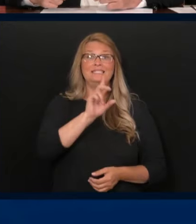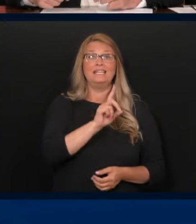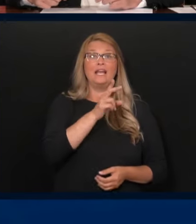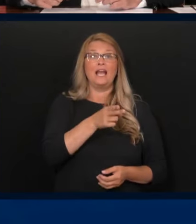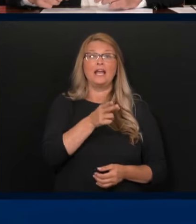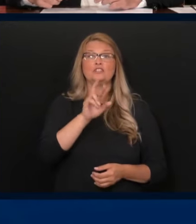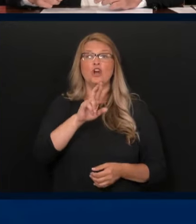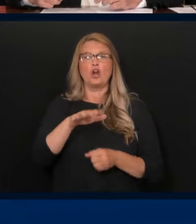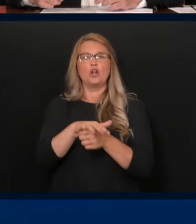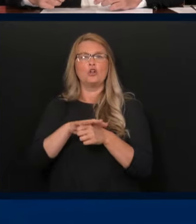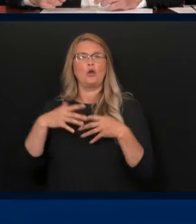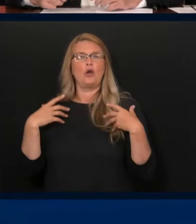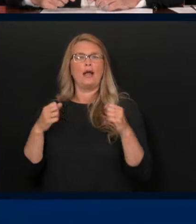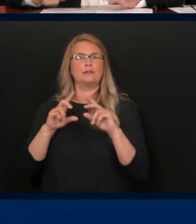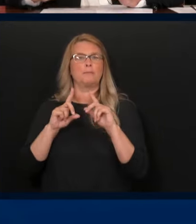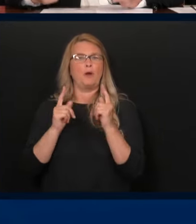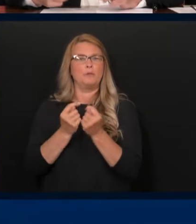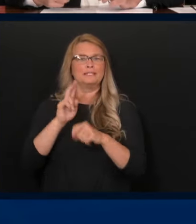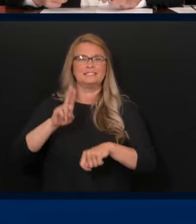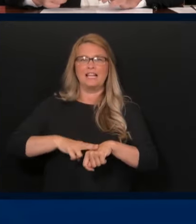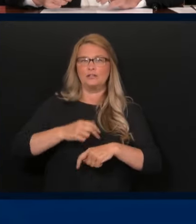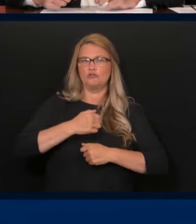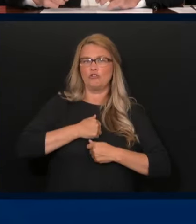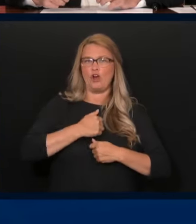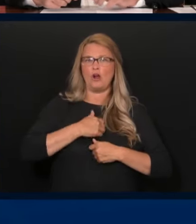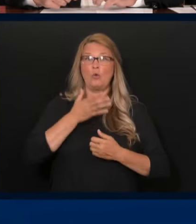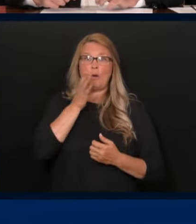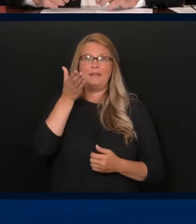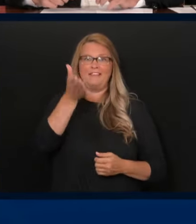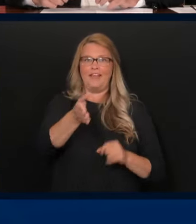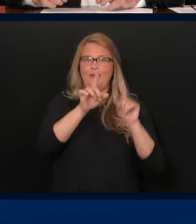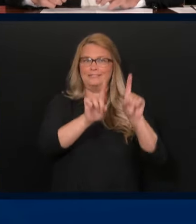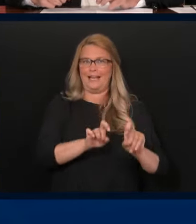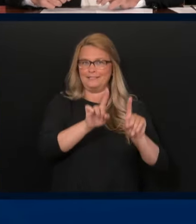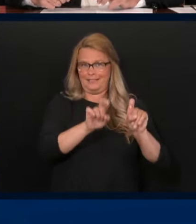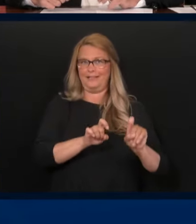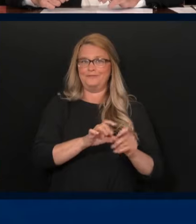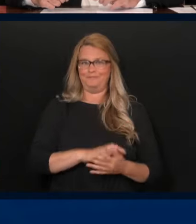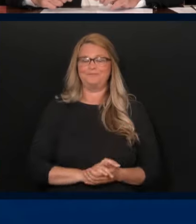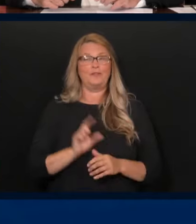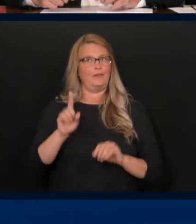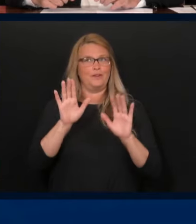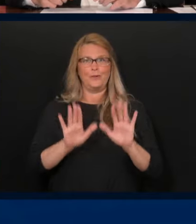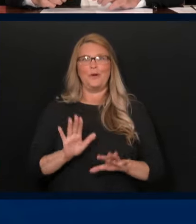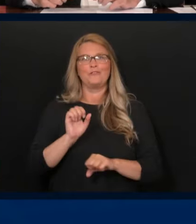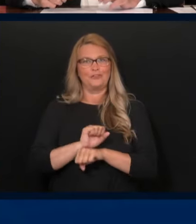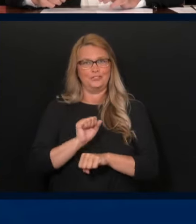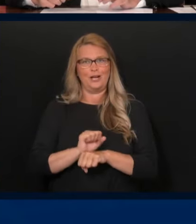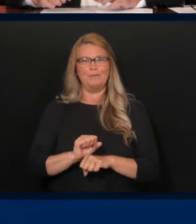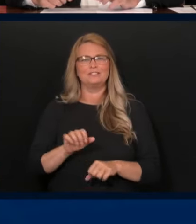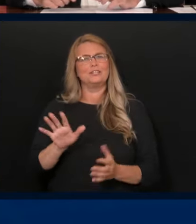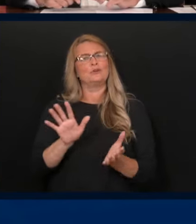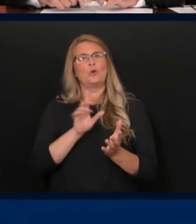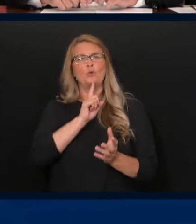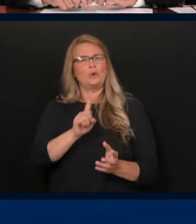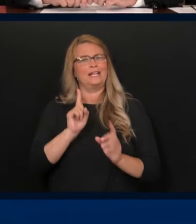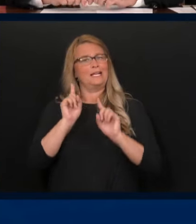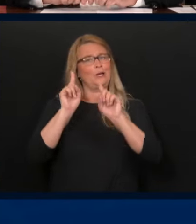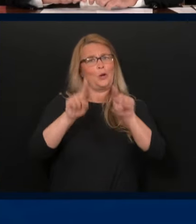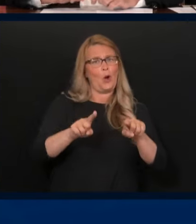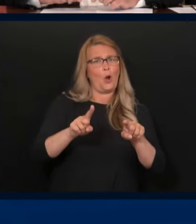health departments and the National Guard will be doing the testing, and what a job they've already done. So take advantage of this,